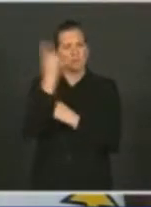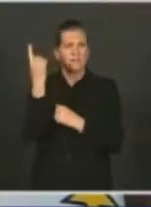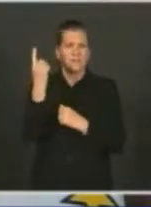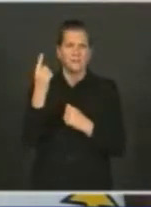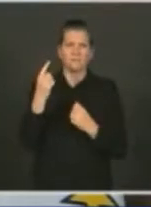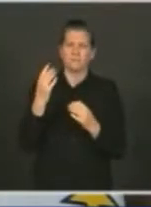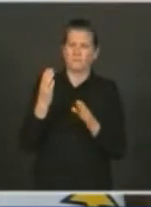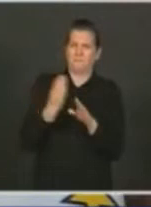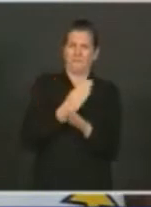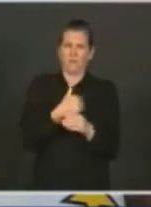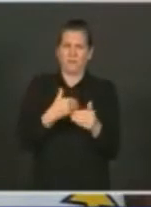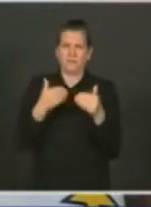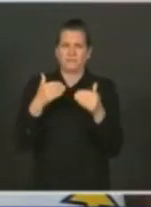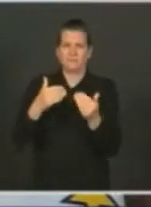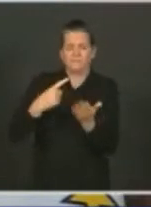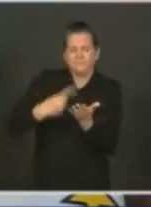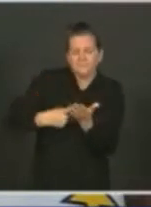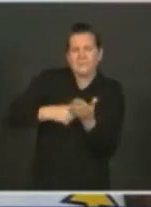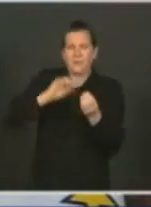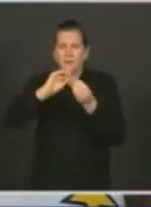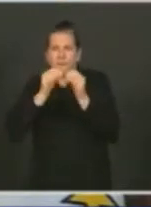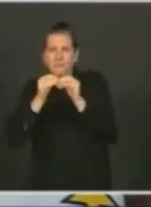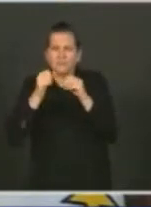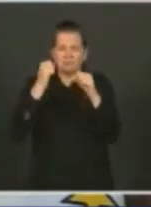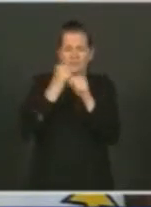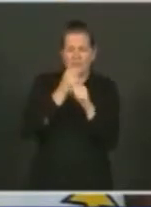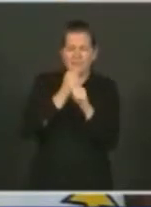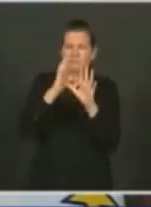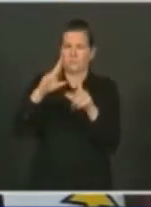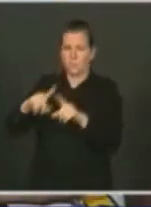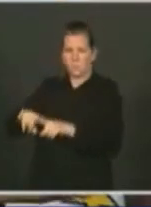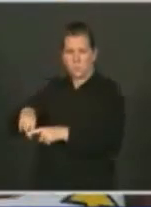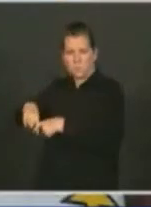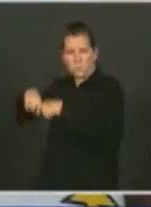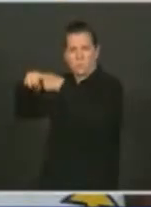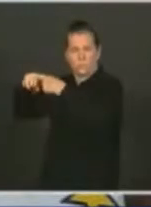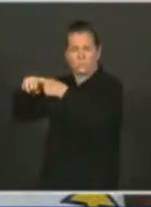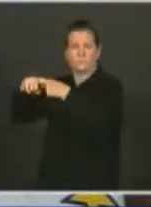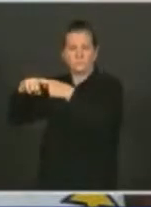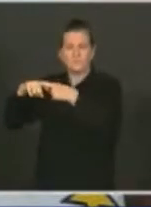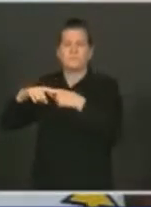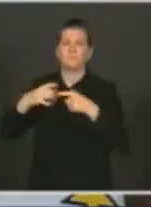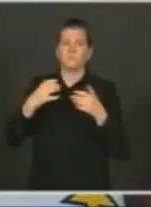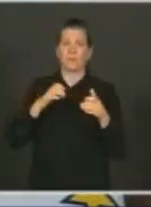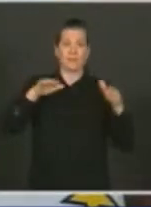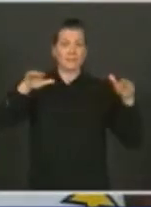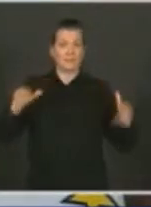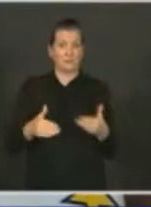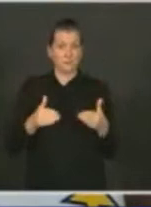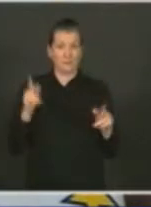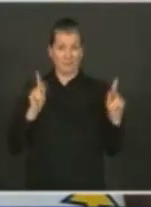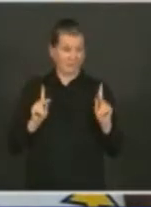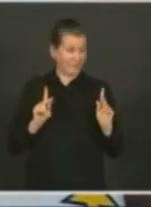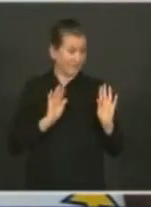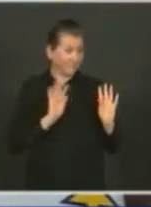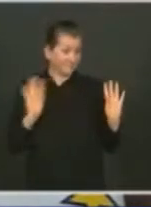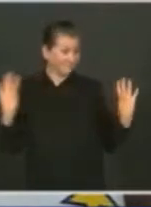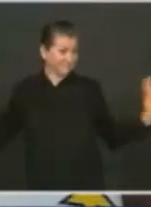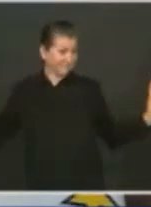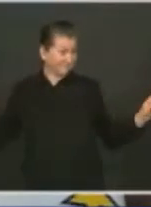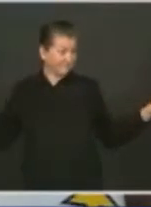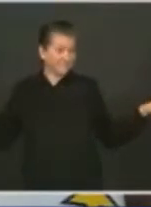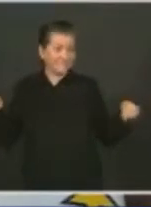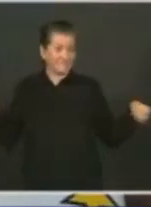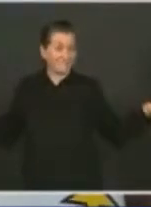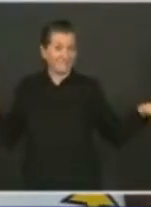the data, which we will do in just a second, I want to introduce the folks that I have up here with me on the stage,